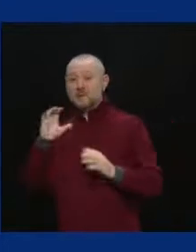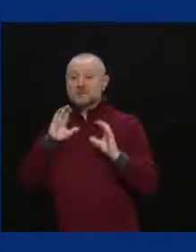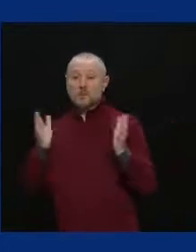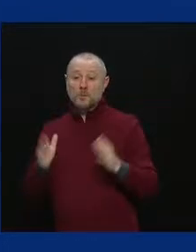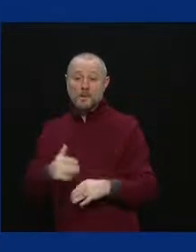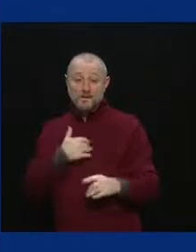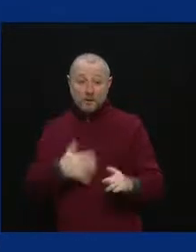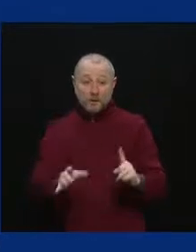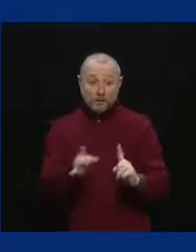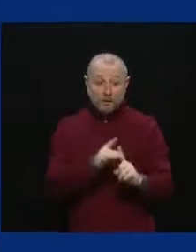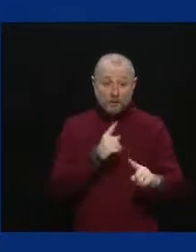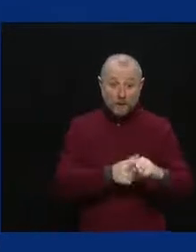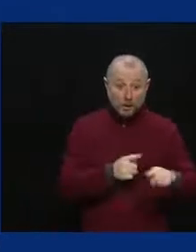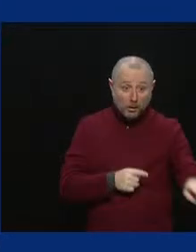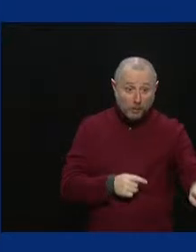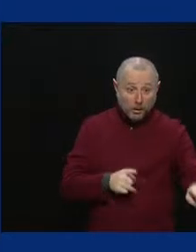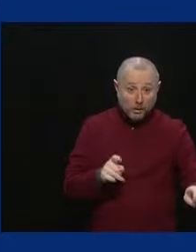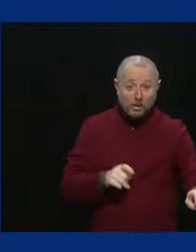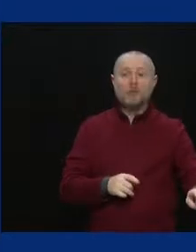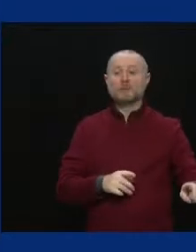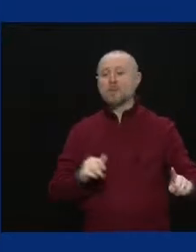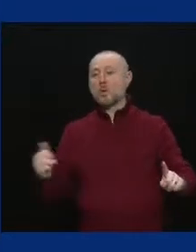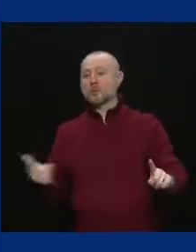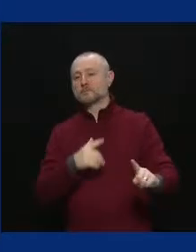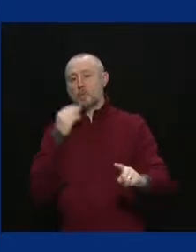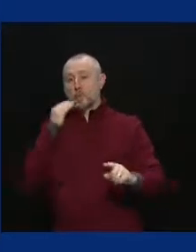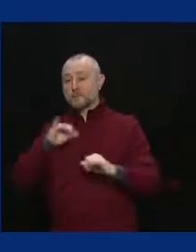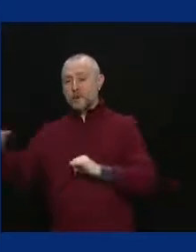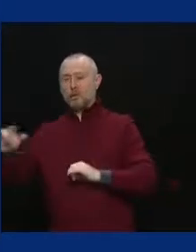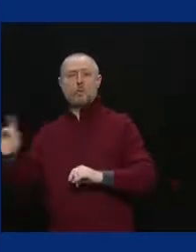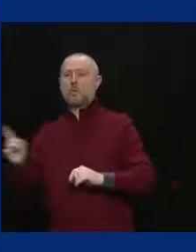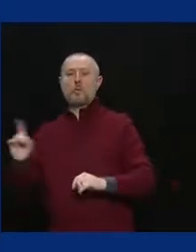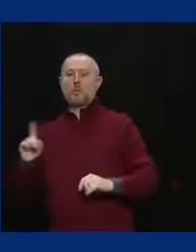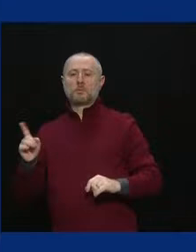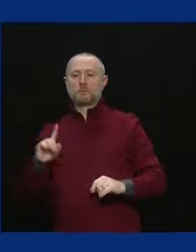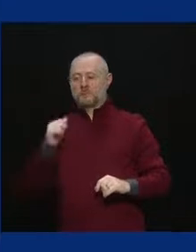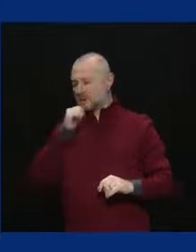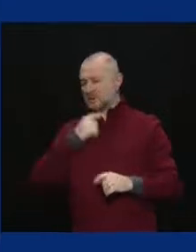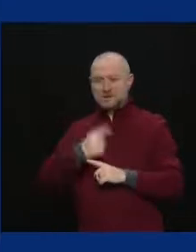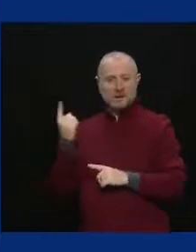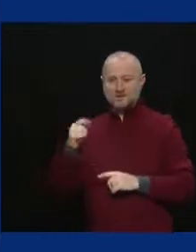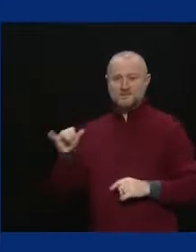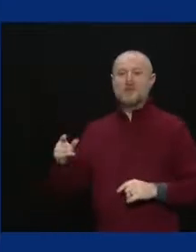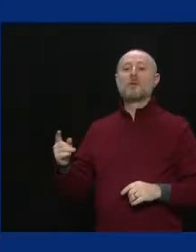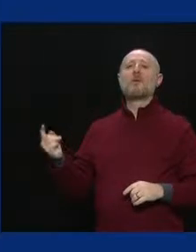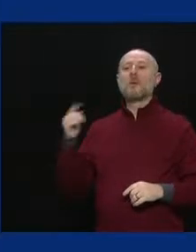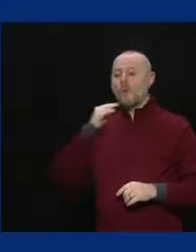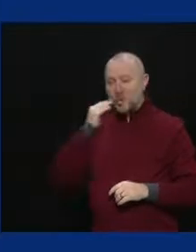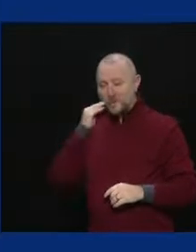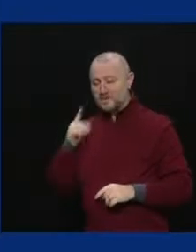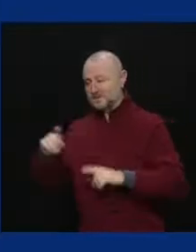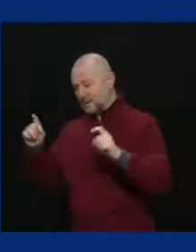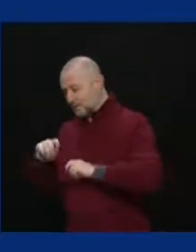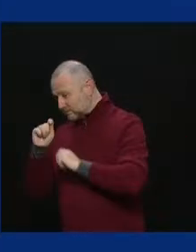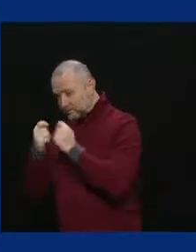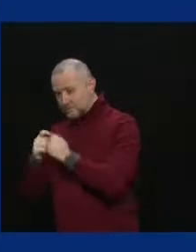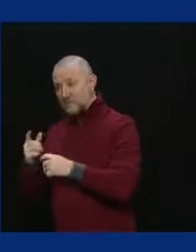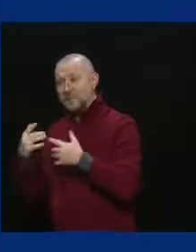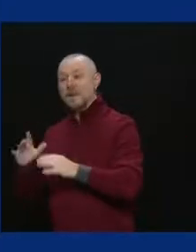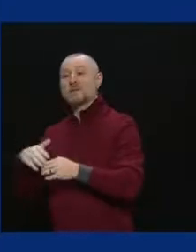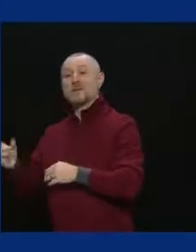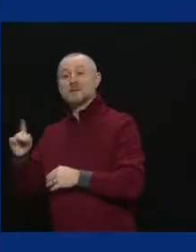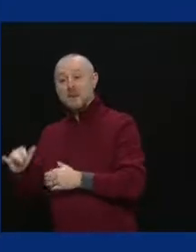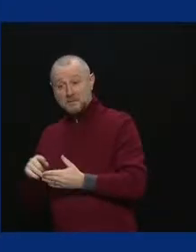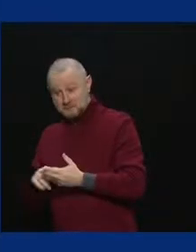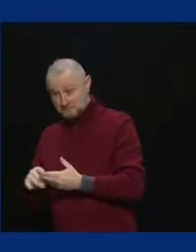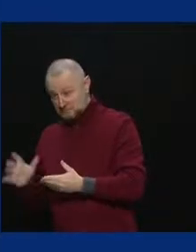positive, they don't all have to isolate for 10 days anymore. Go home the next day, test again, come back if you're negative,